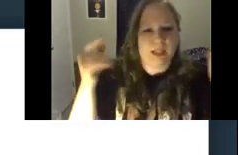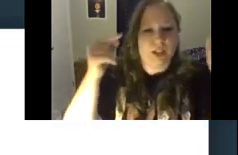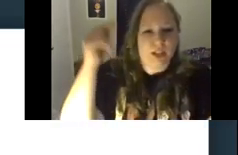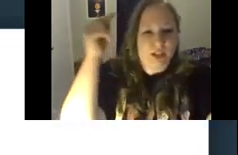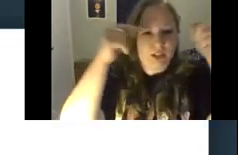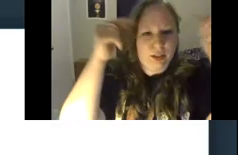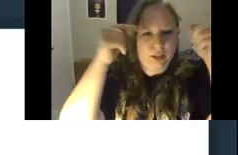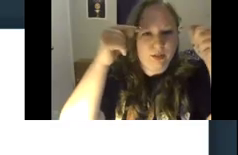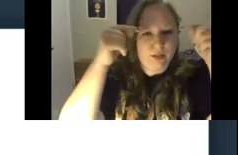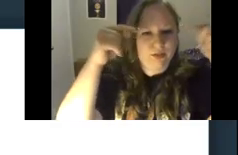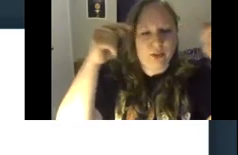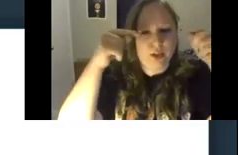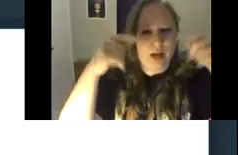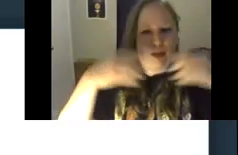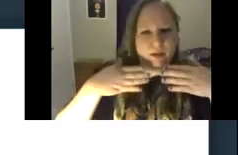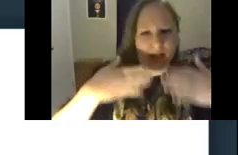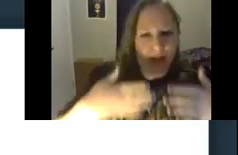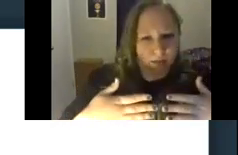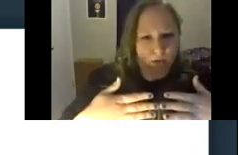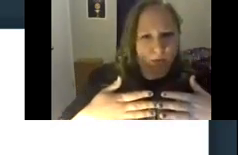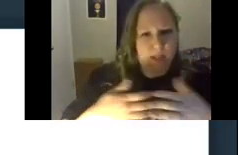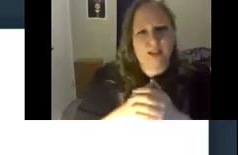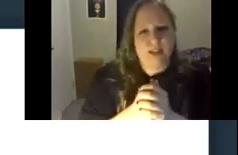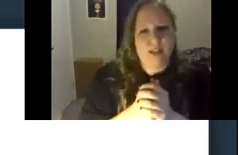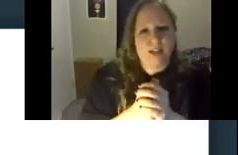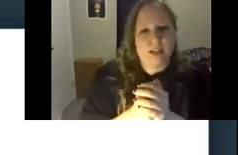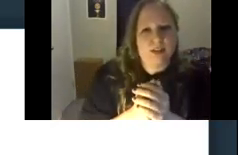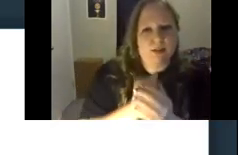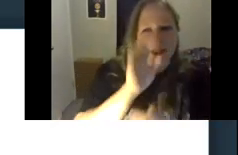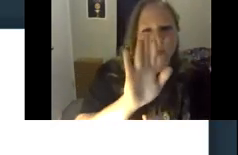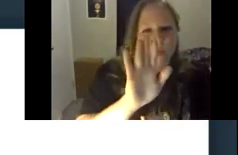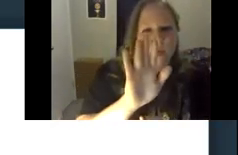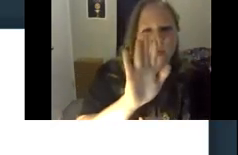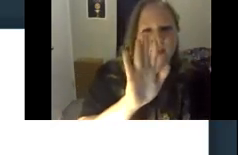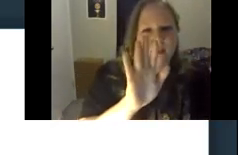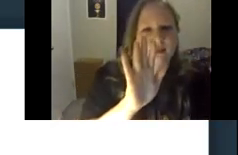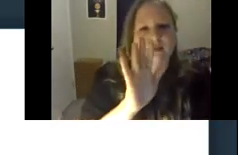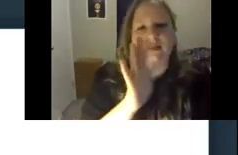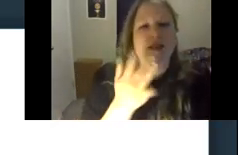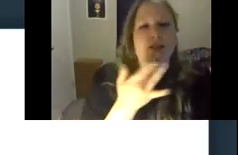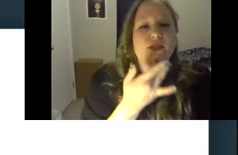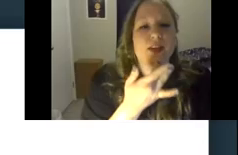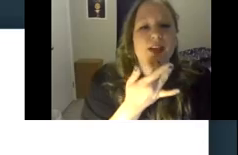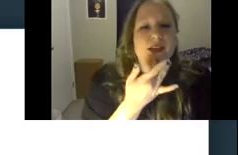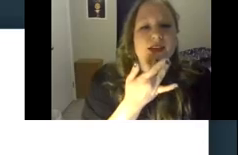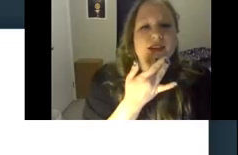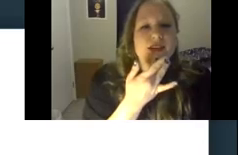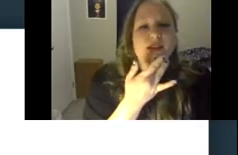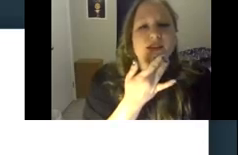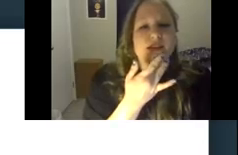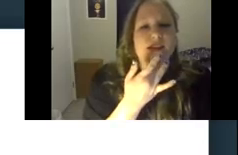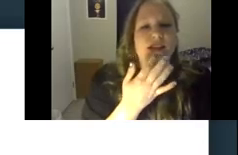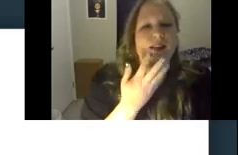And then make sure your furrow eyebrows and lean forward. Your